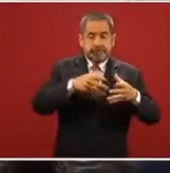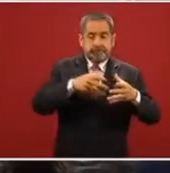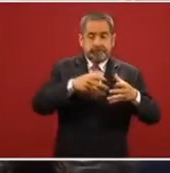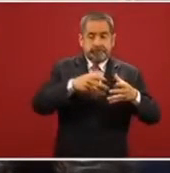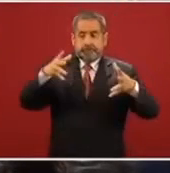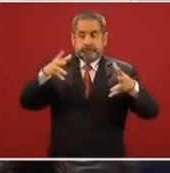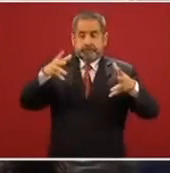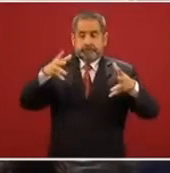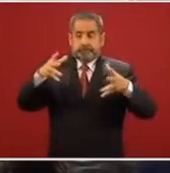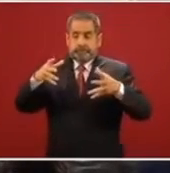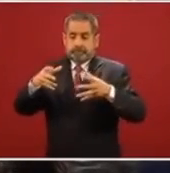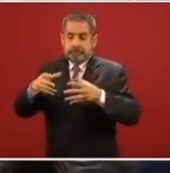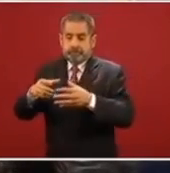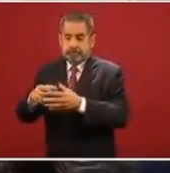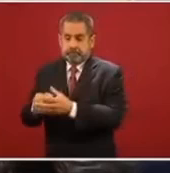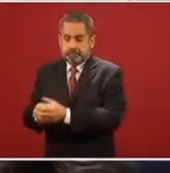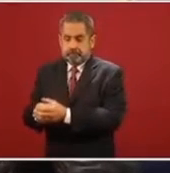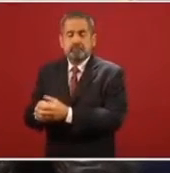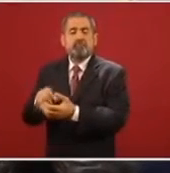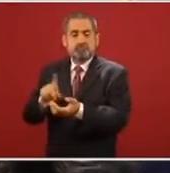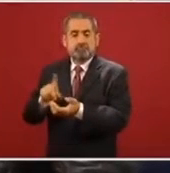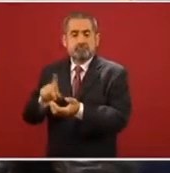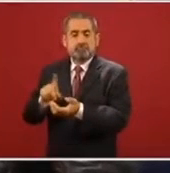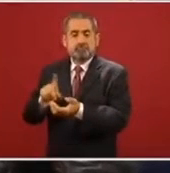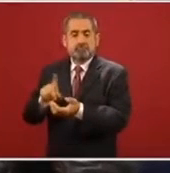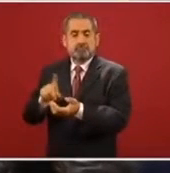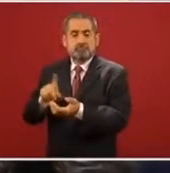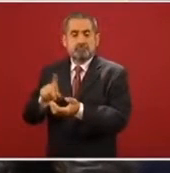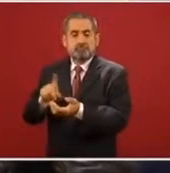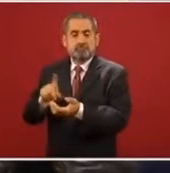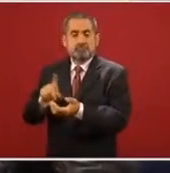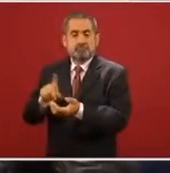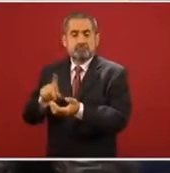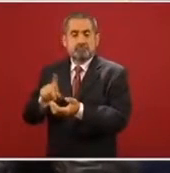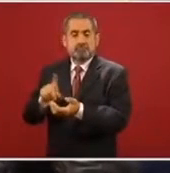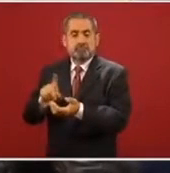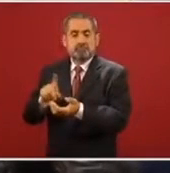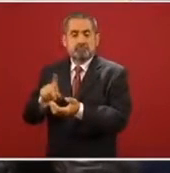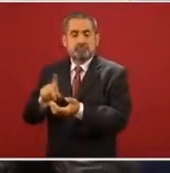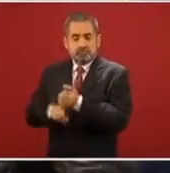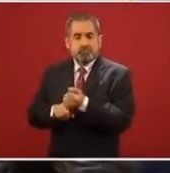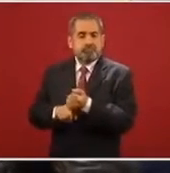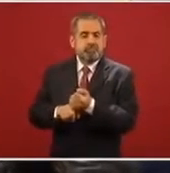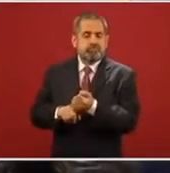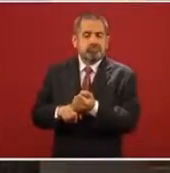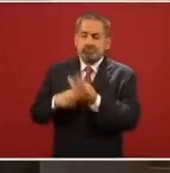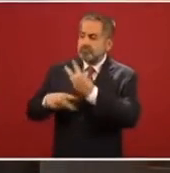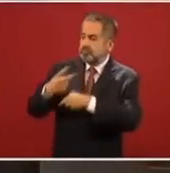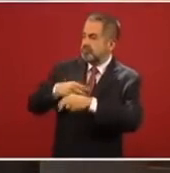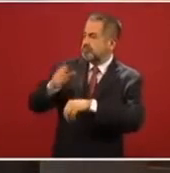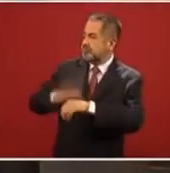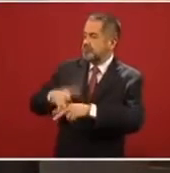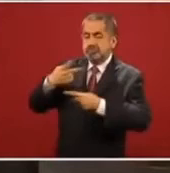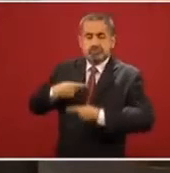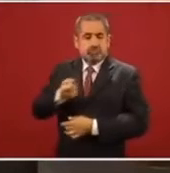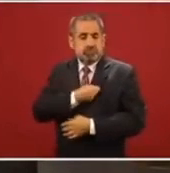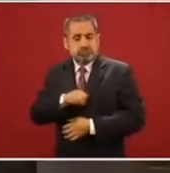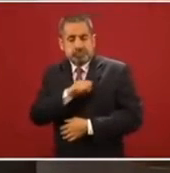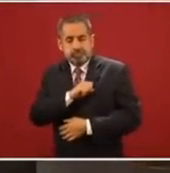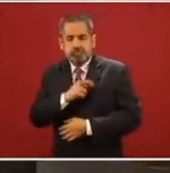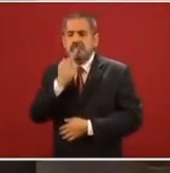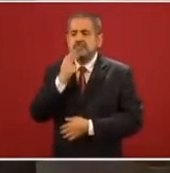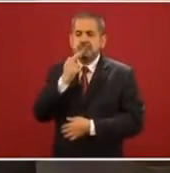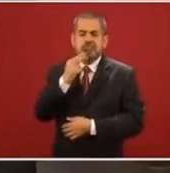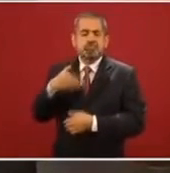accumulation grows, de personas que se recuperaron, of people that have recovered, más